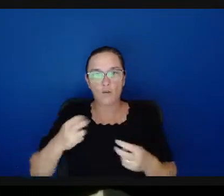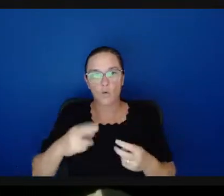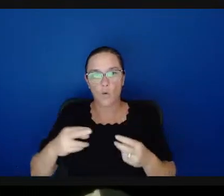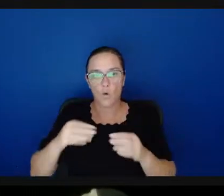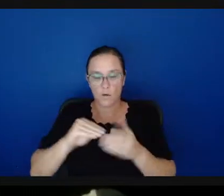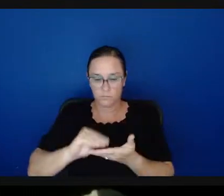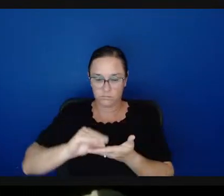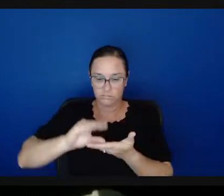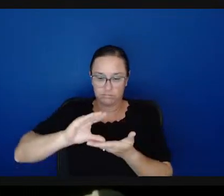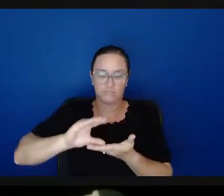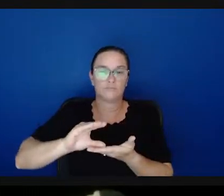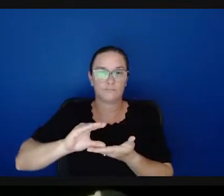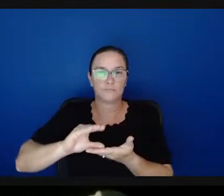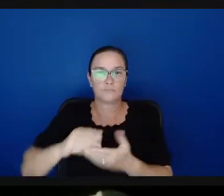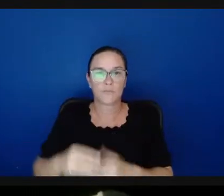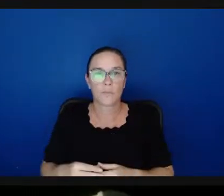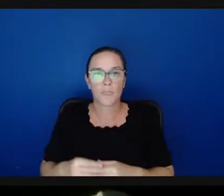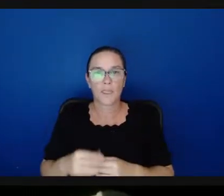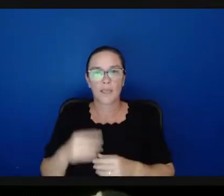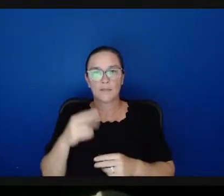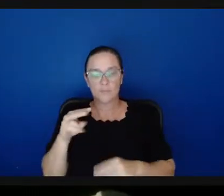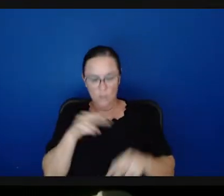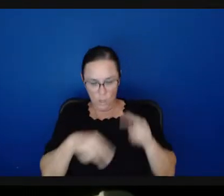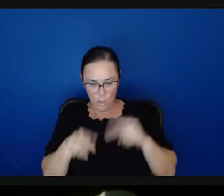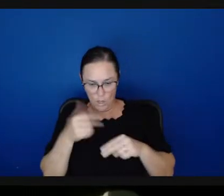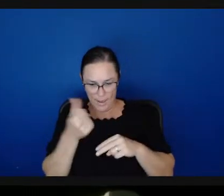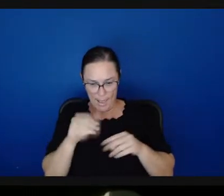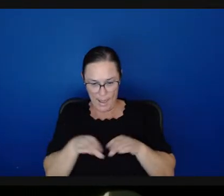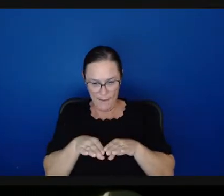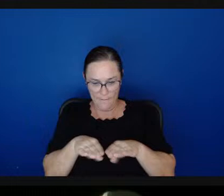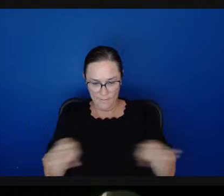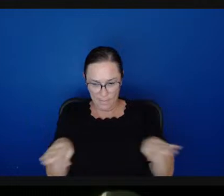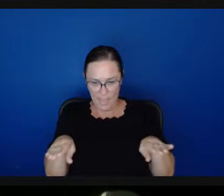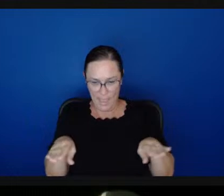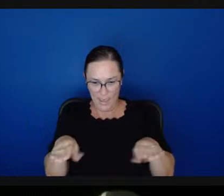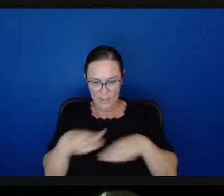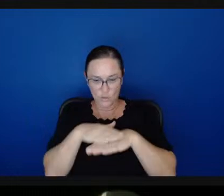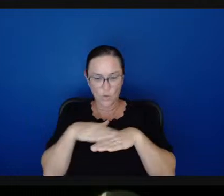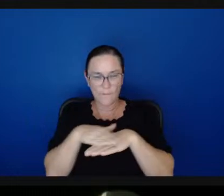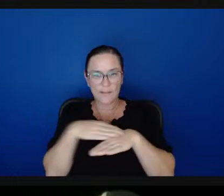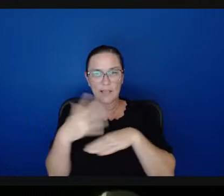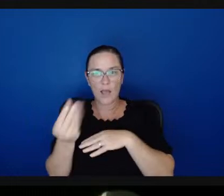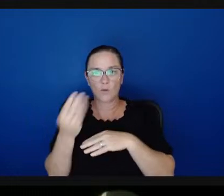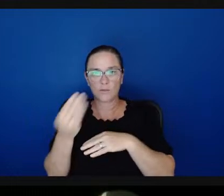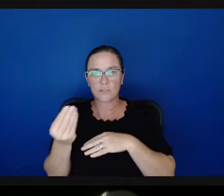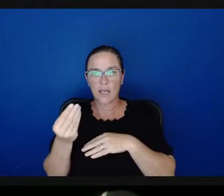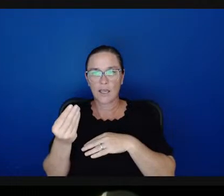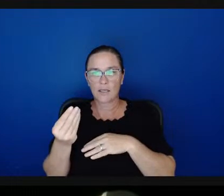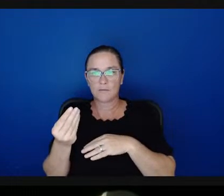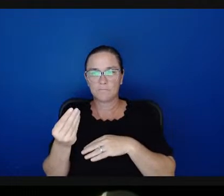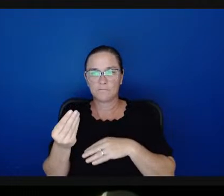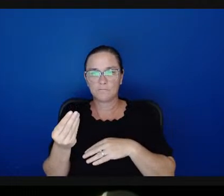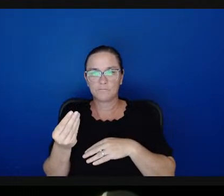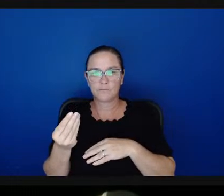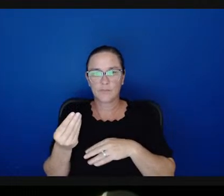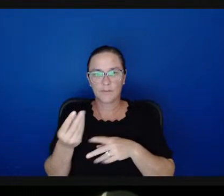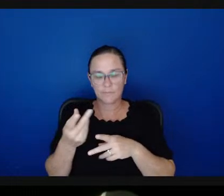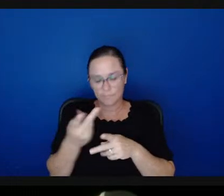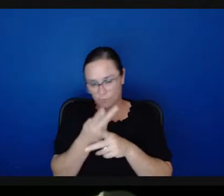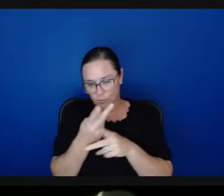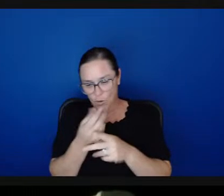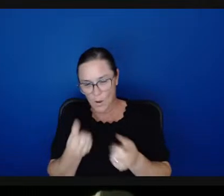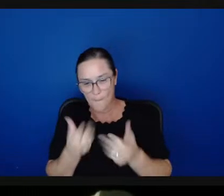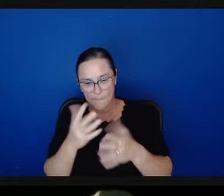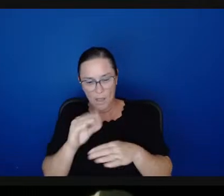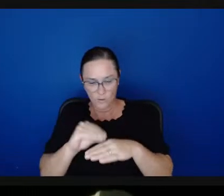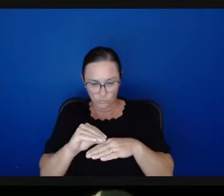So they note to look at any flat surfaces outside and judge how much Pele's hair is